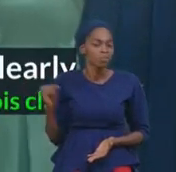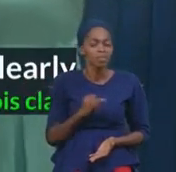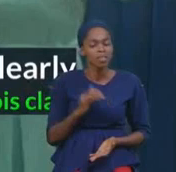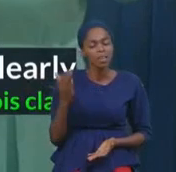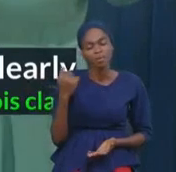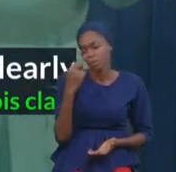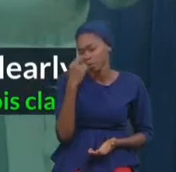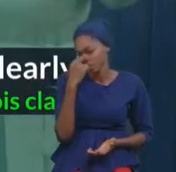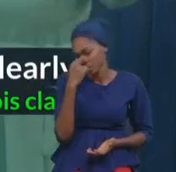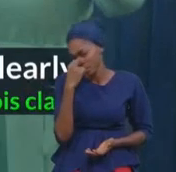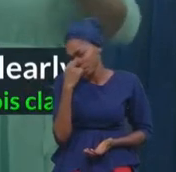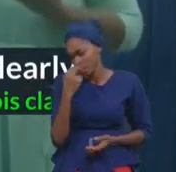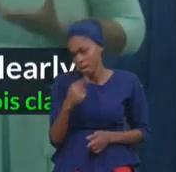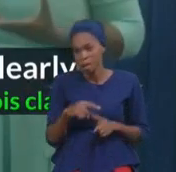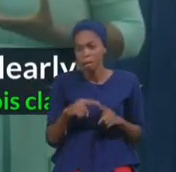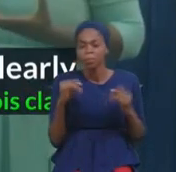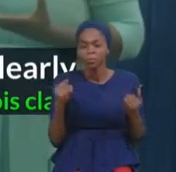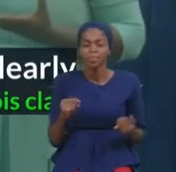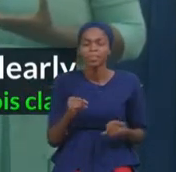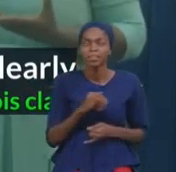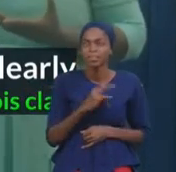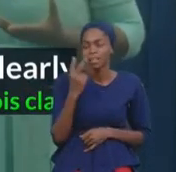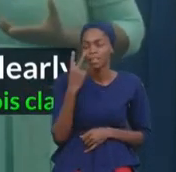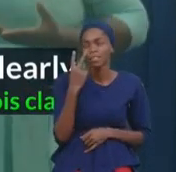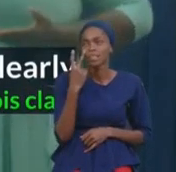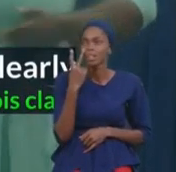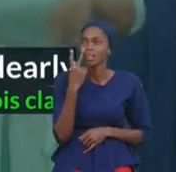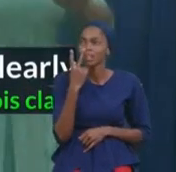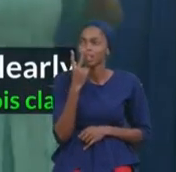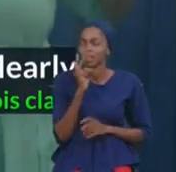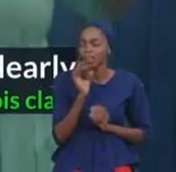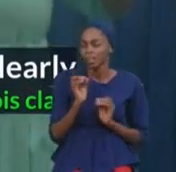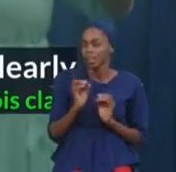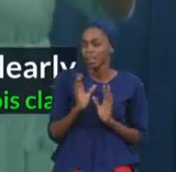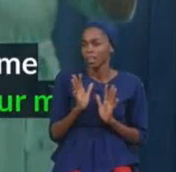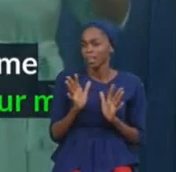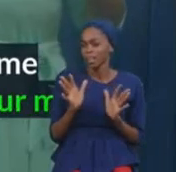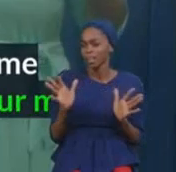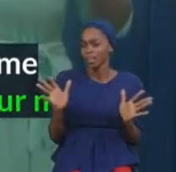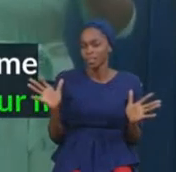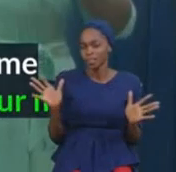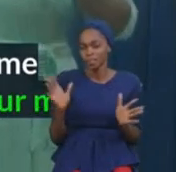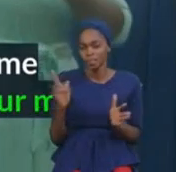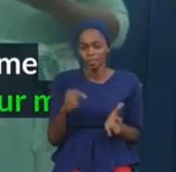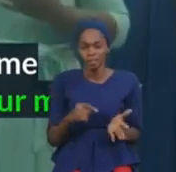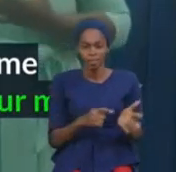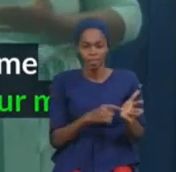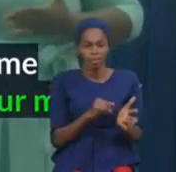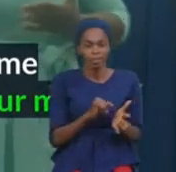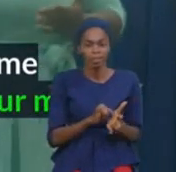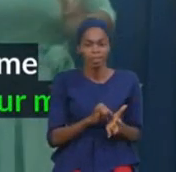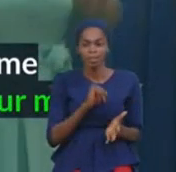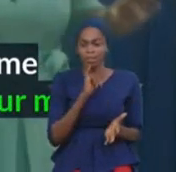Once I was blind, but now I see clearly the debts that I